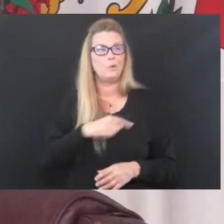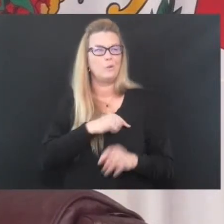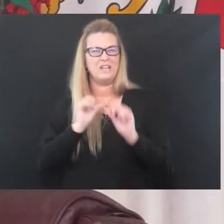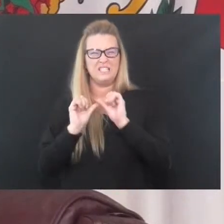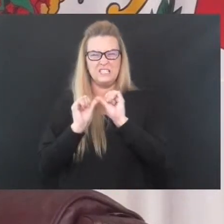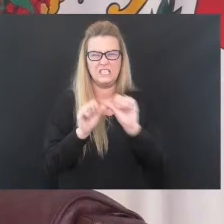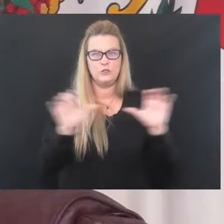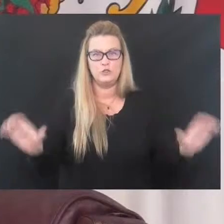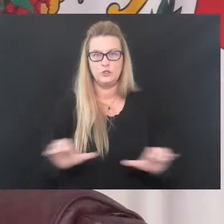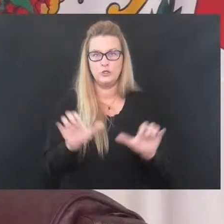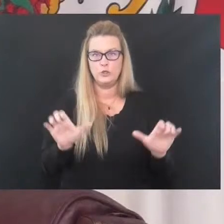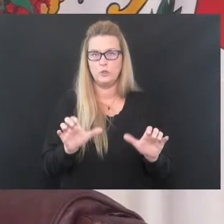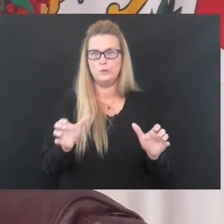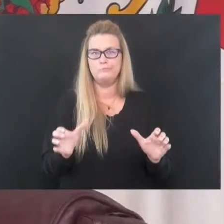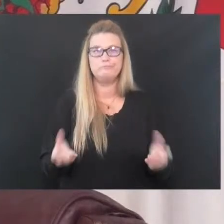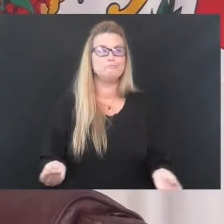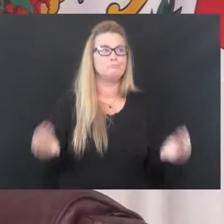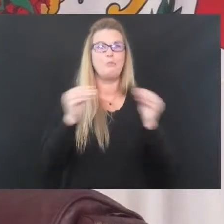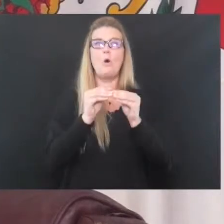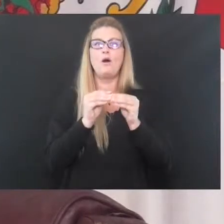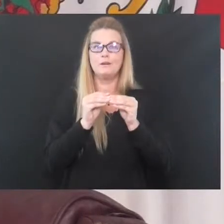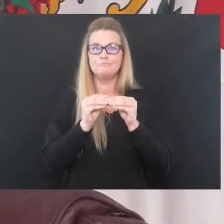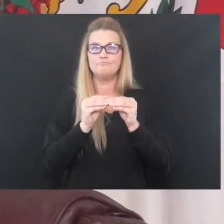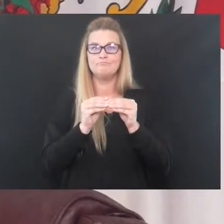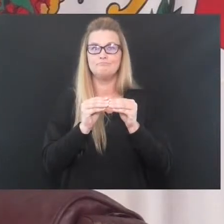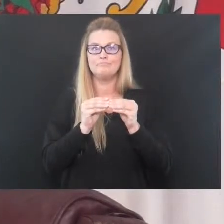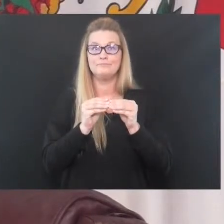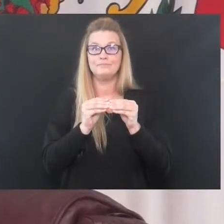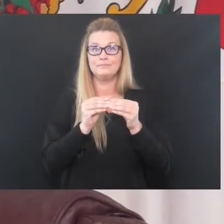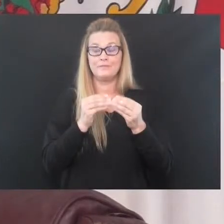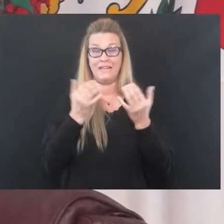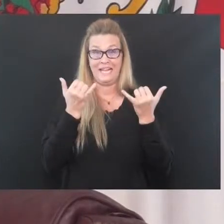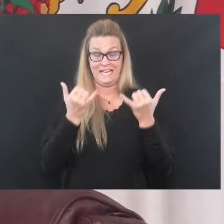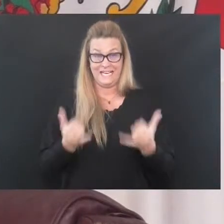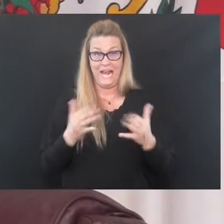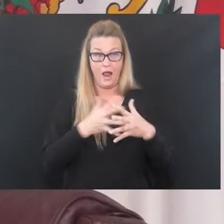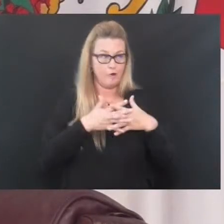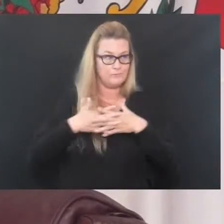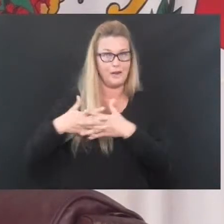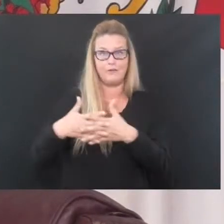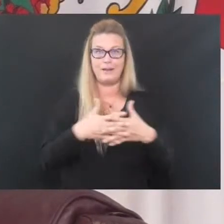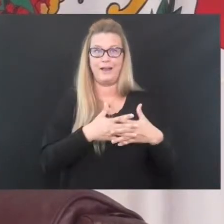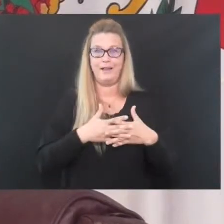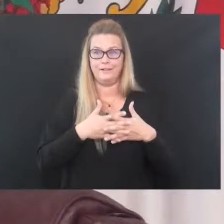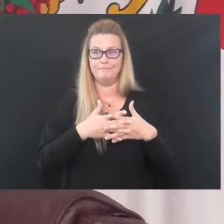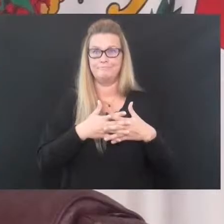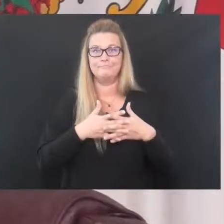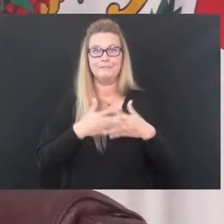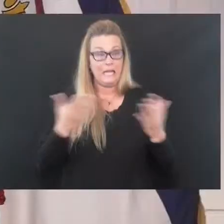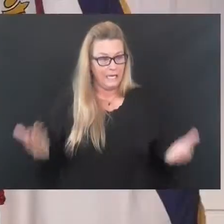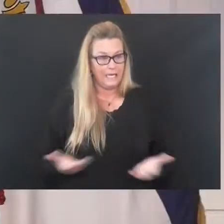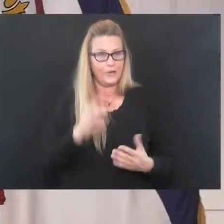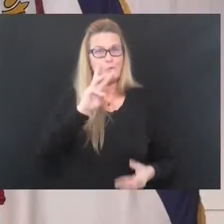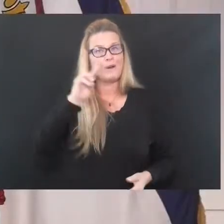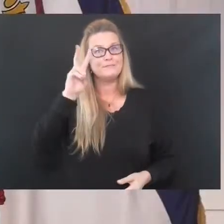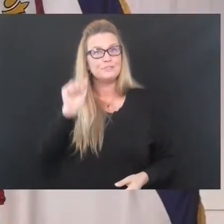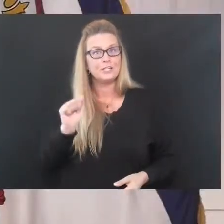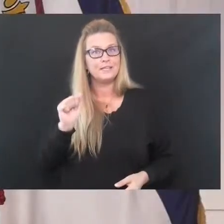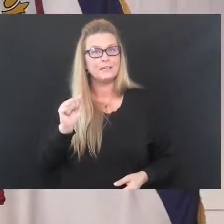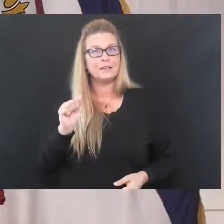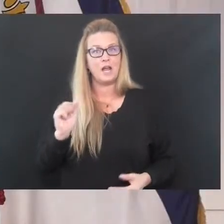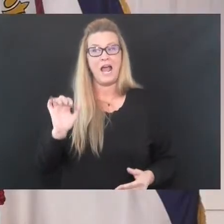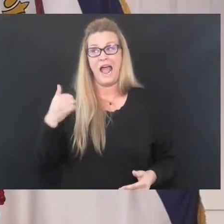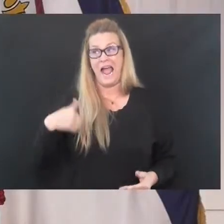more. So with this great nation and with this great state and with our young